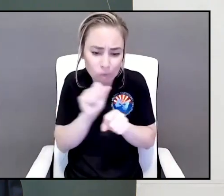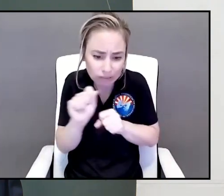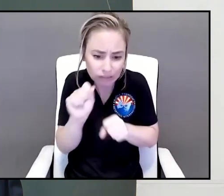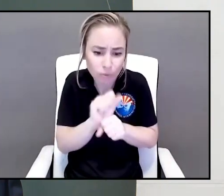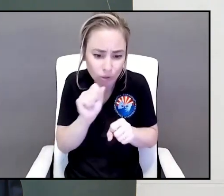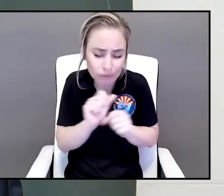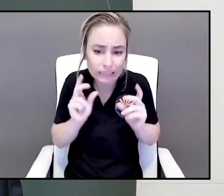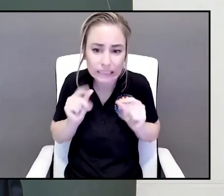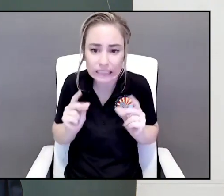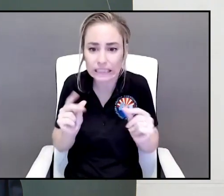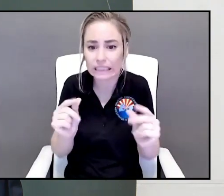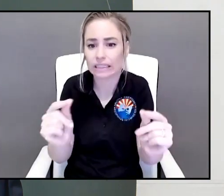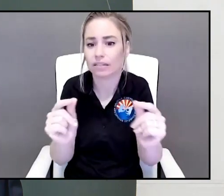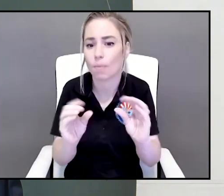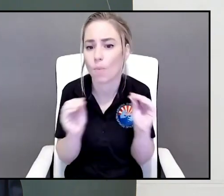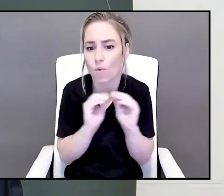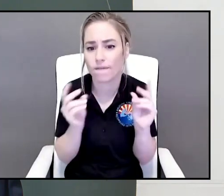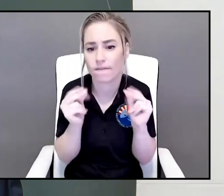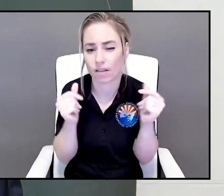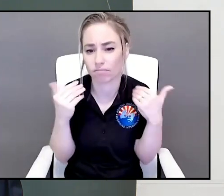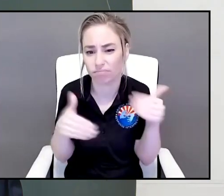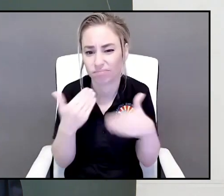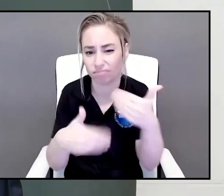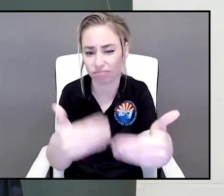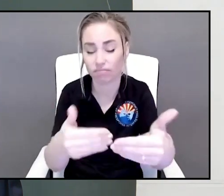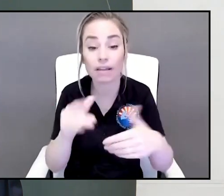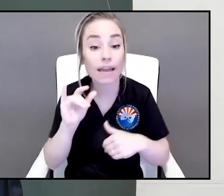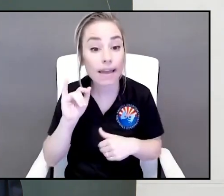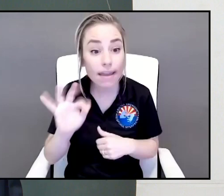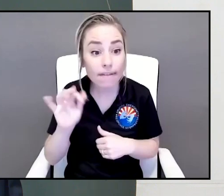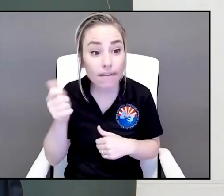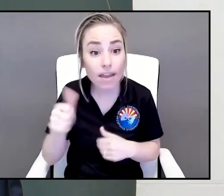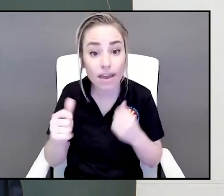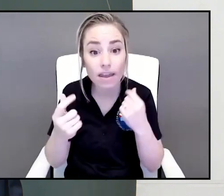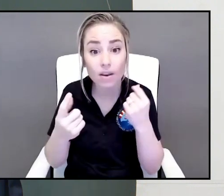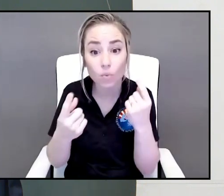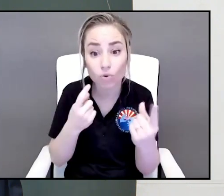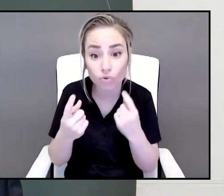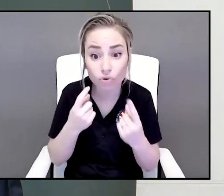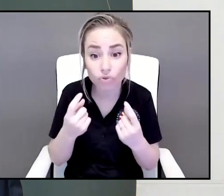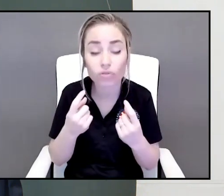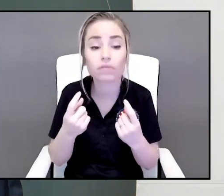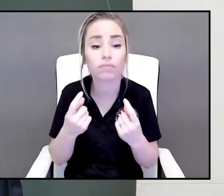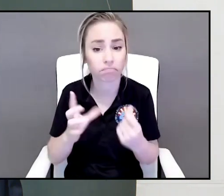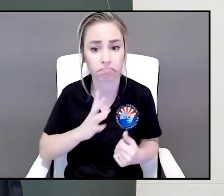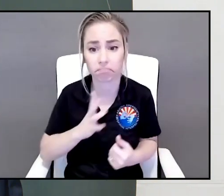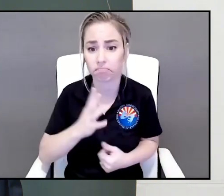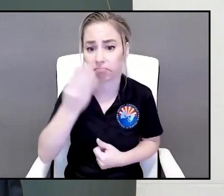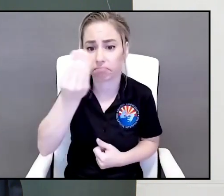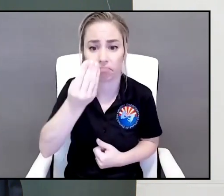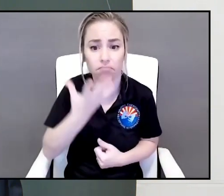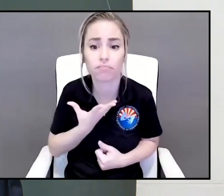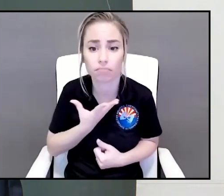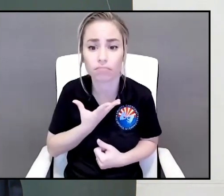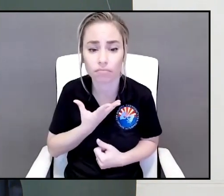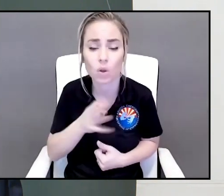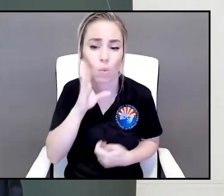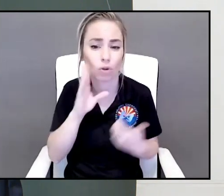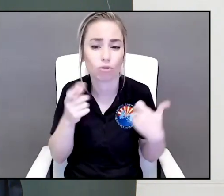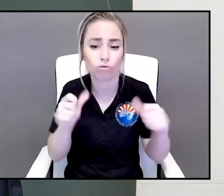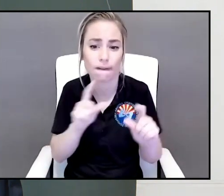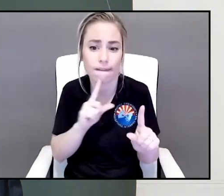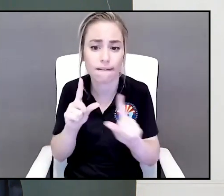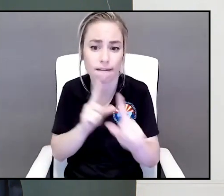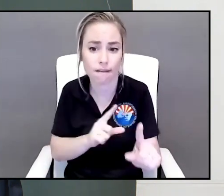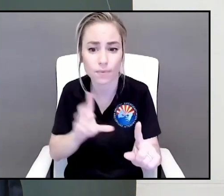that process. So with that, if you have any questions, just let us know, and I'll try to answer them.